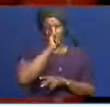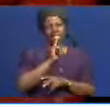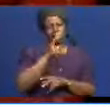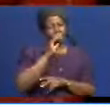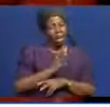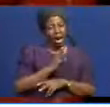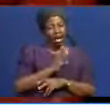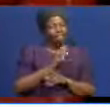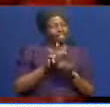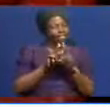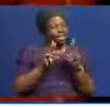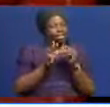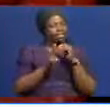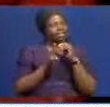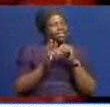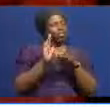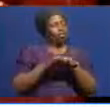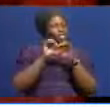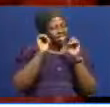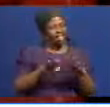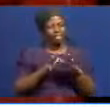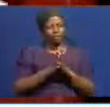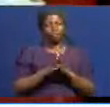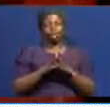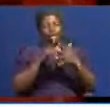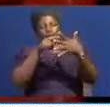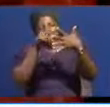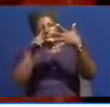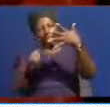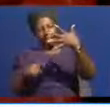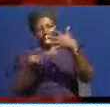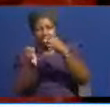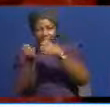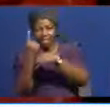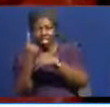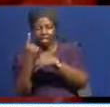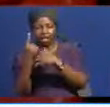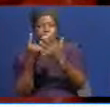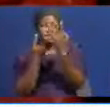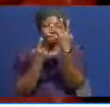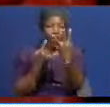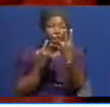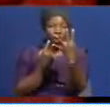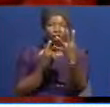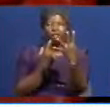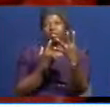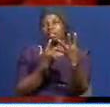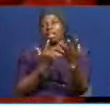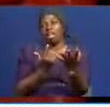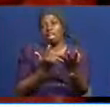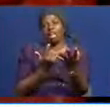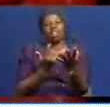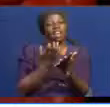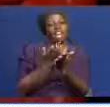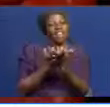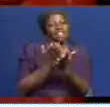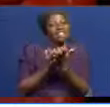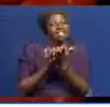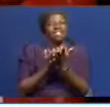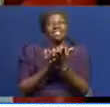that of the 11 counts, about 4 counts, Mr. Speaker, were not even substantiated, Mr. Speaker. Very